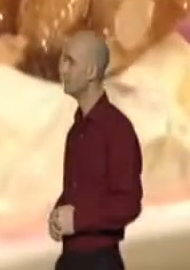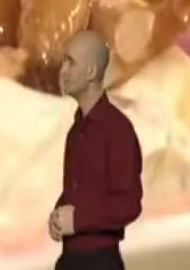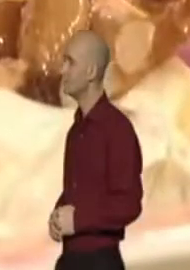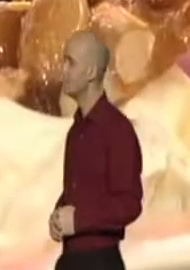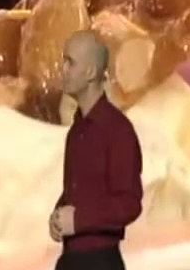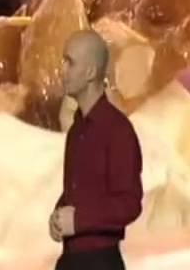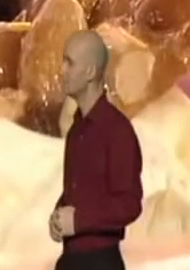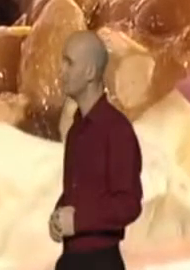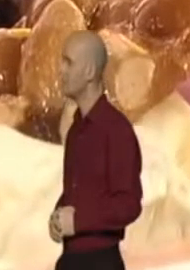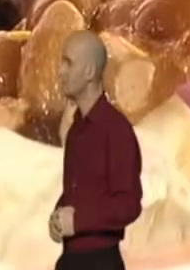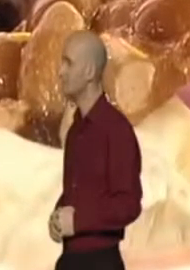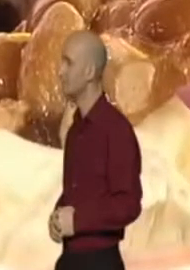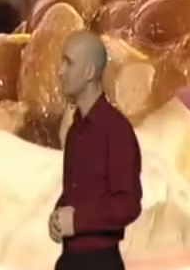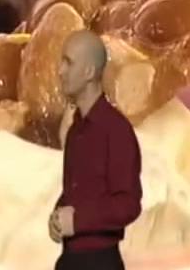we're.